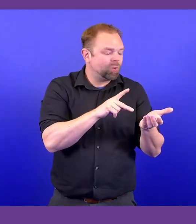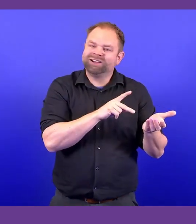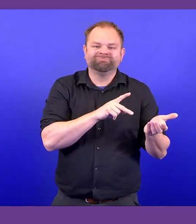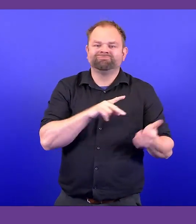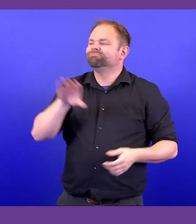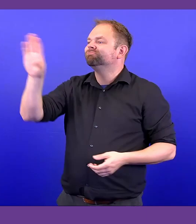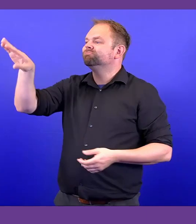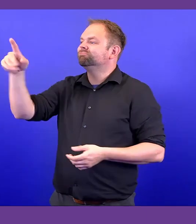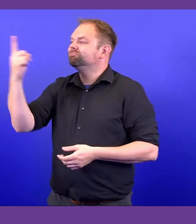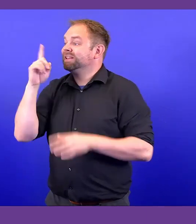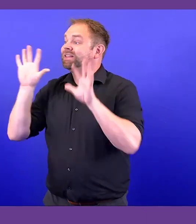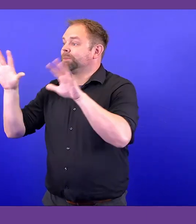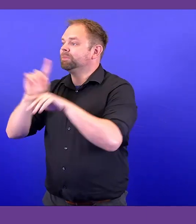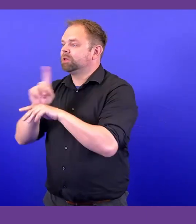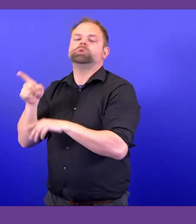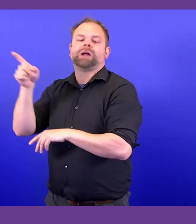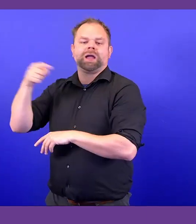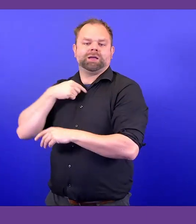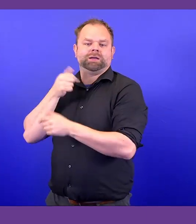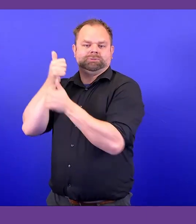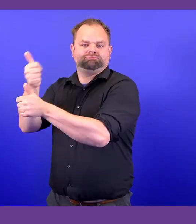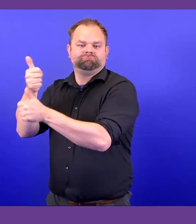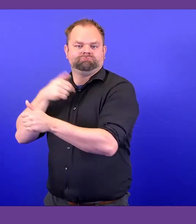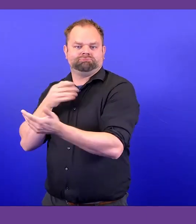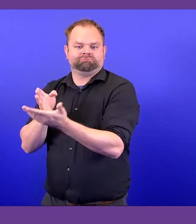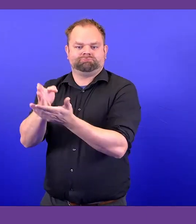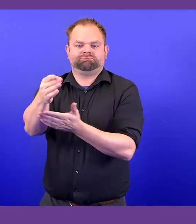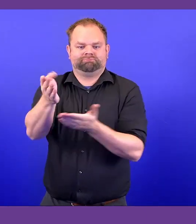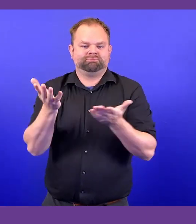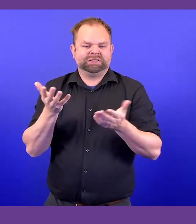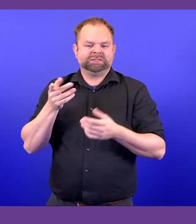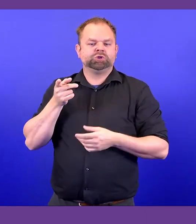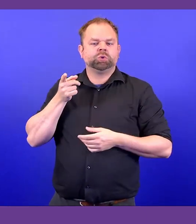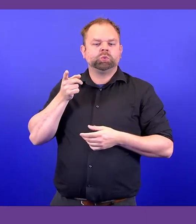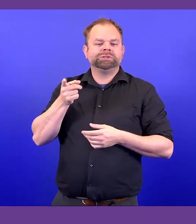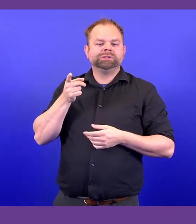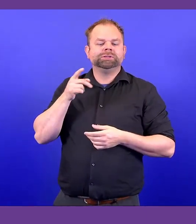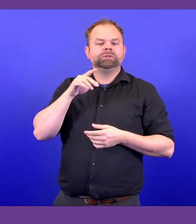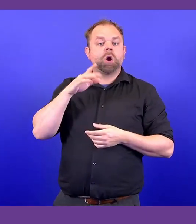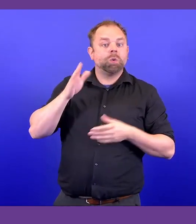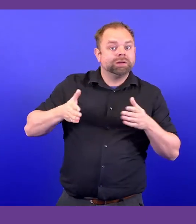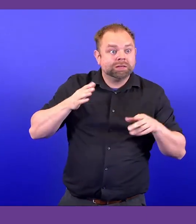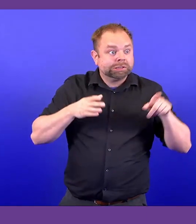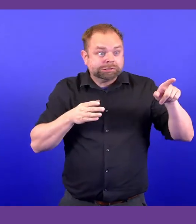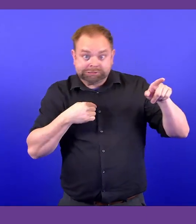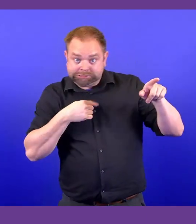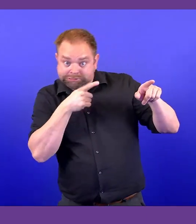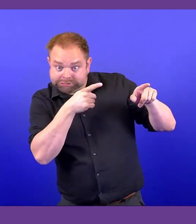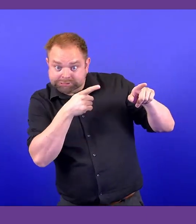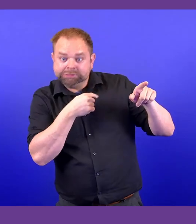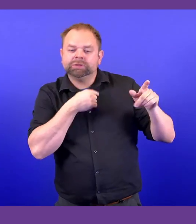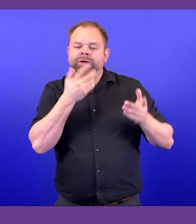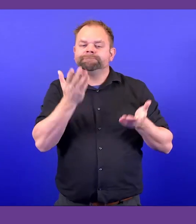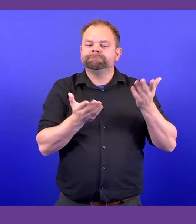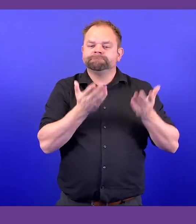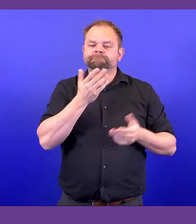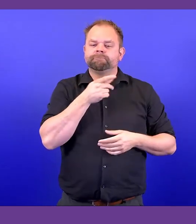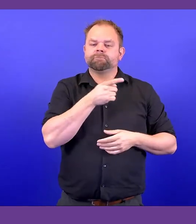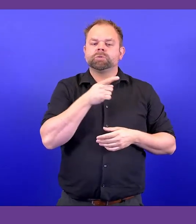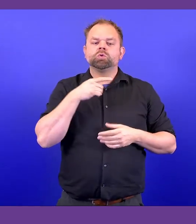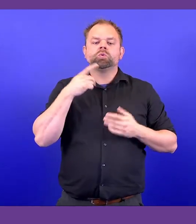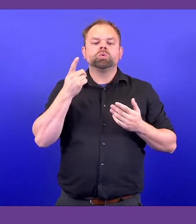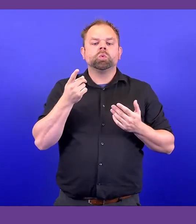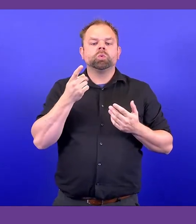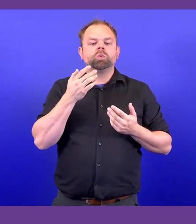it's a mistake for us to think that the present generation of older people, well, you know, when they're gone, we'll all be really tech savvy